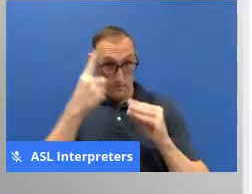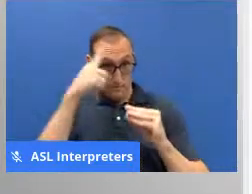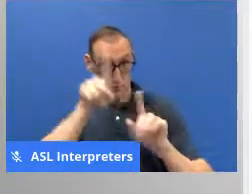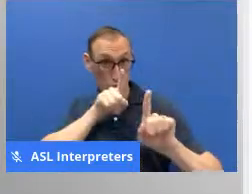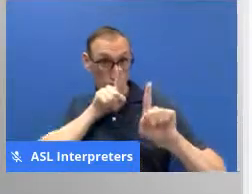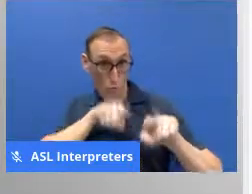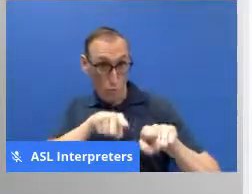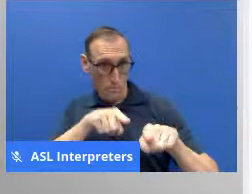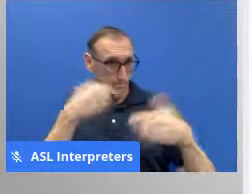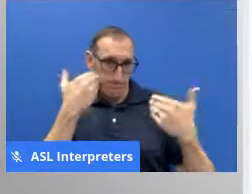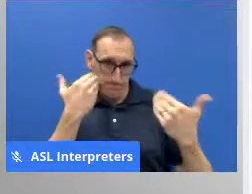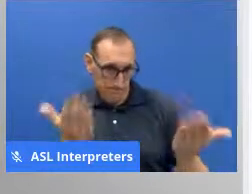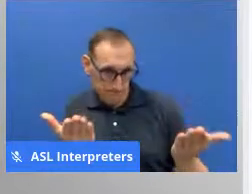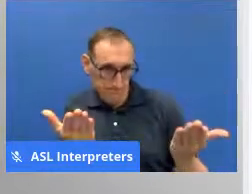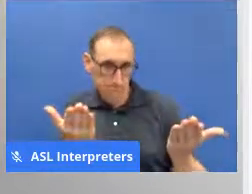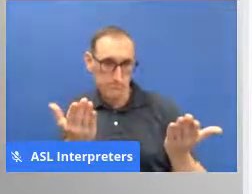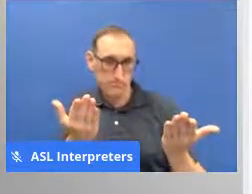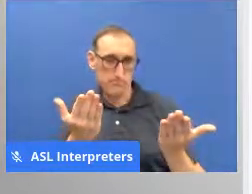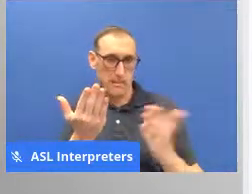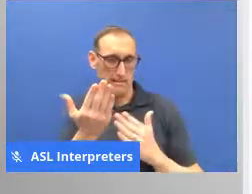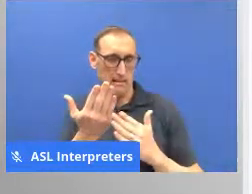on the agenda. And